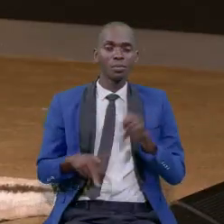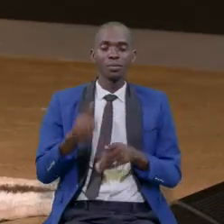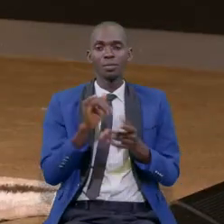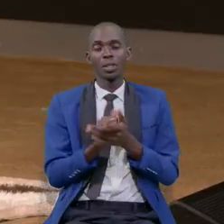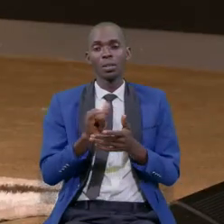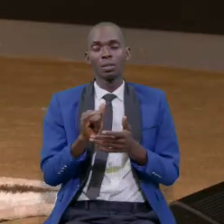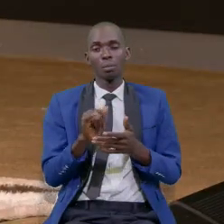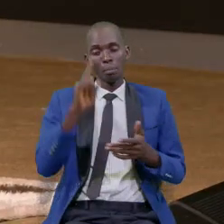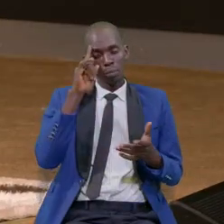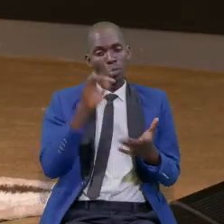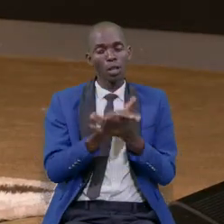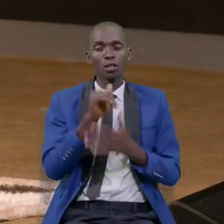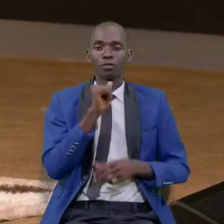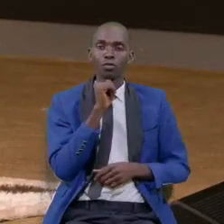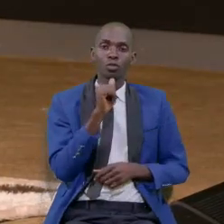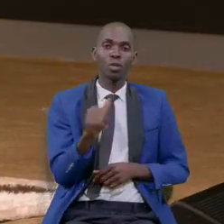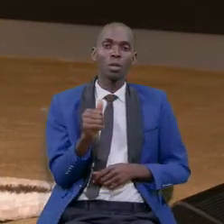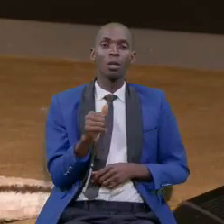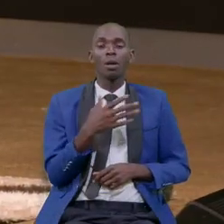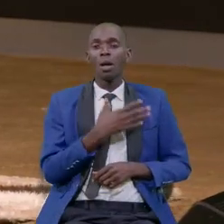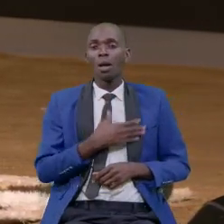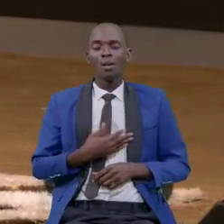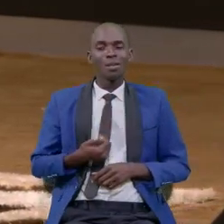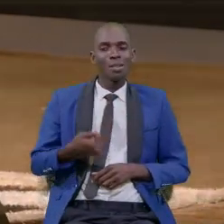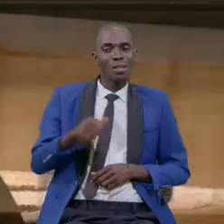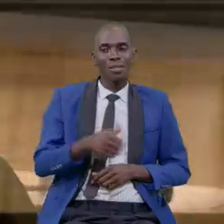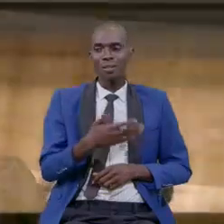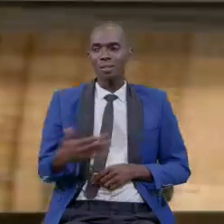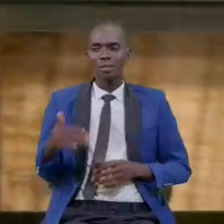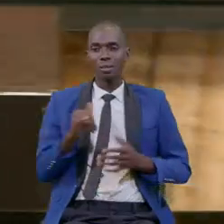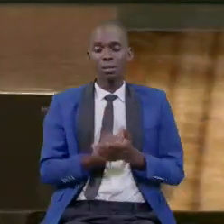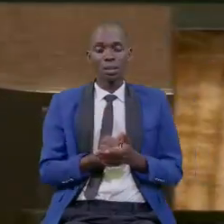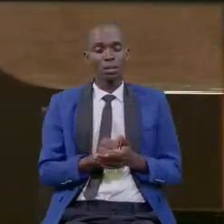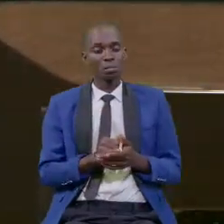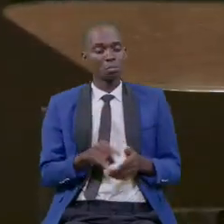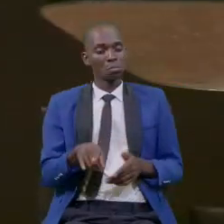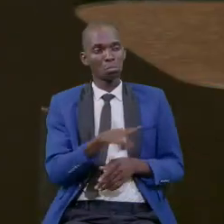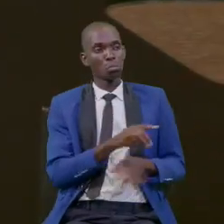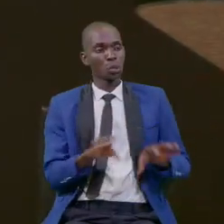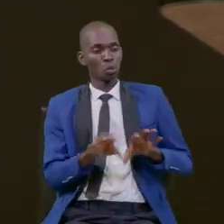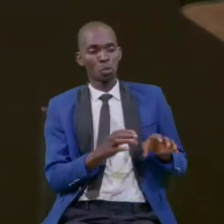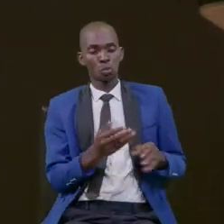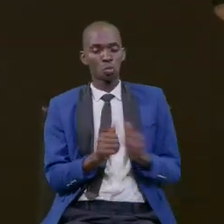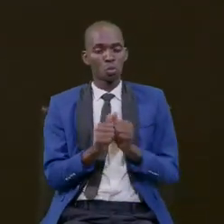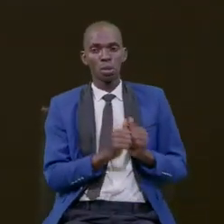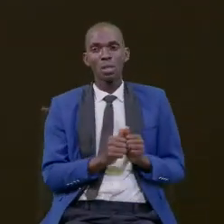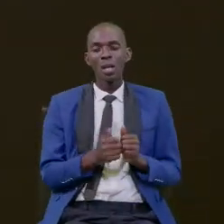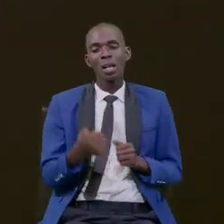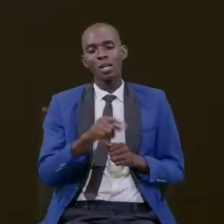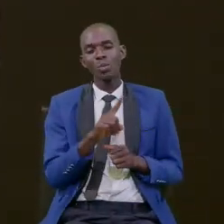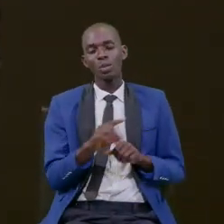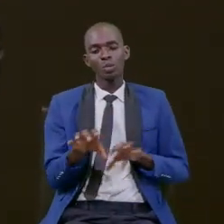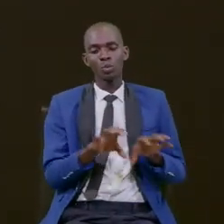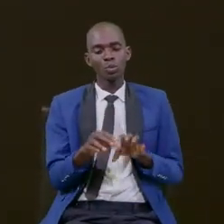believed not. And anything they were doing together, anywhere they were going together, now she believed